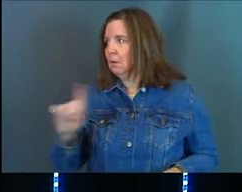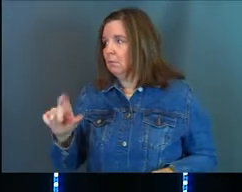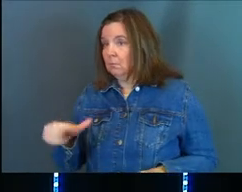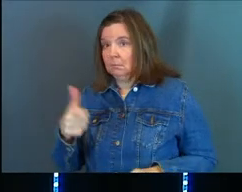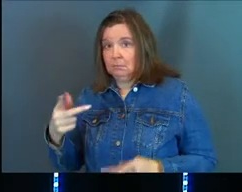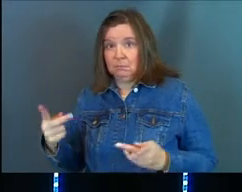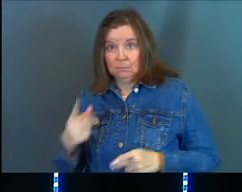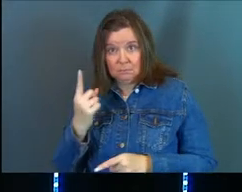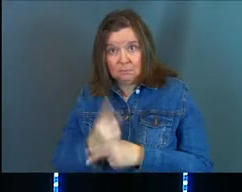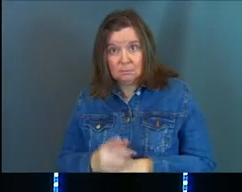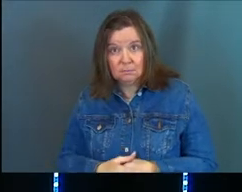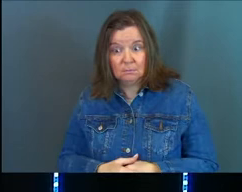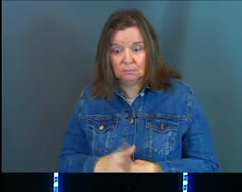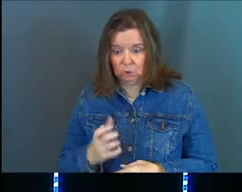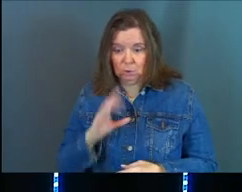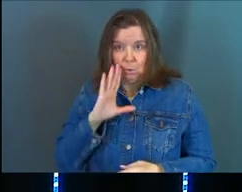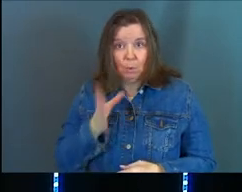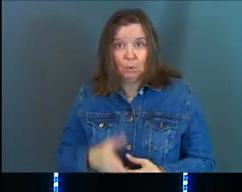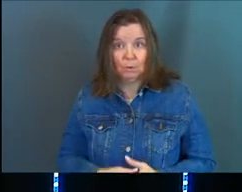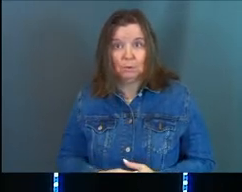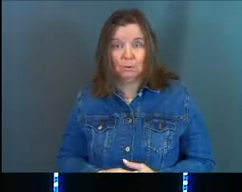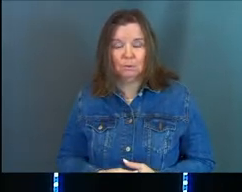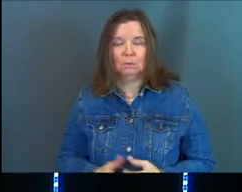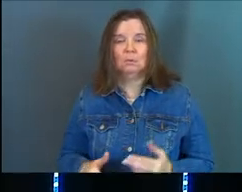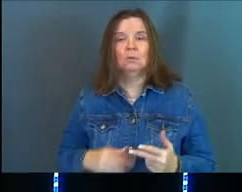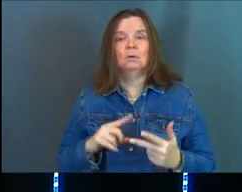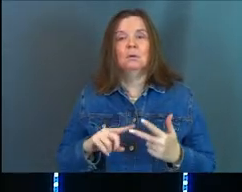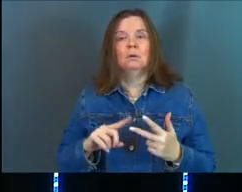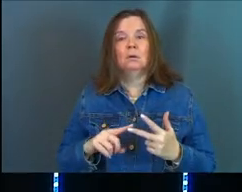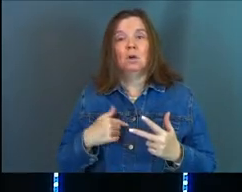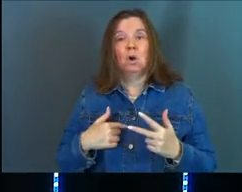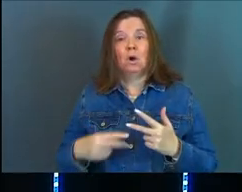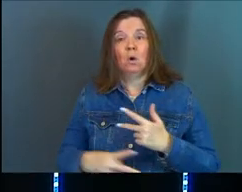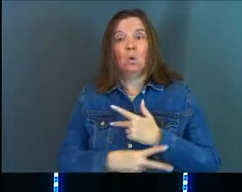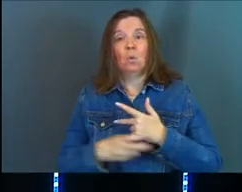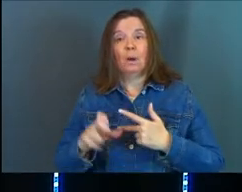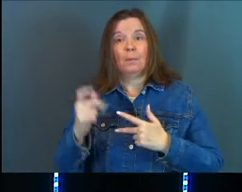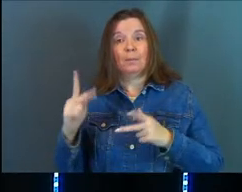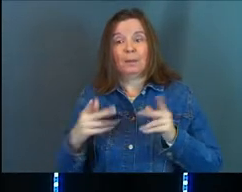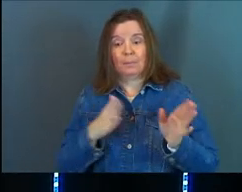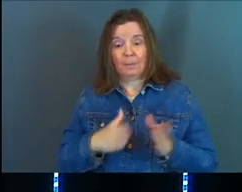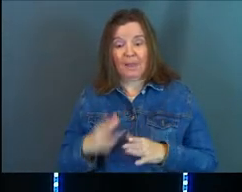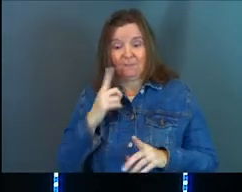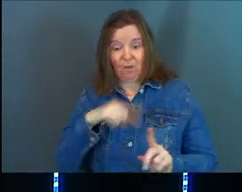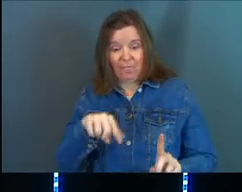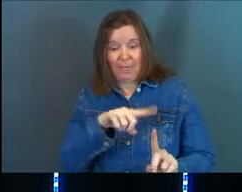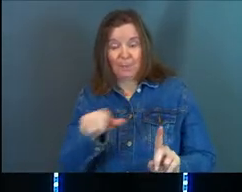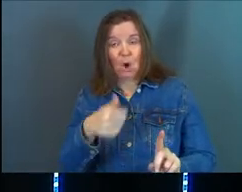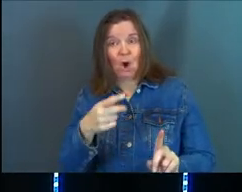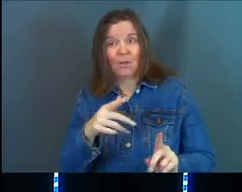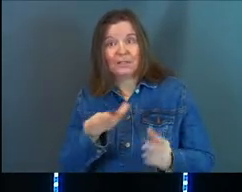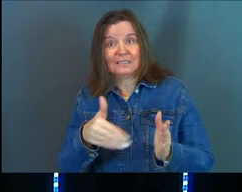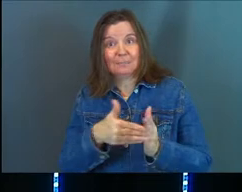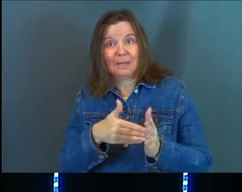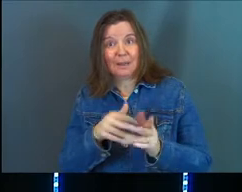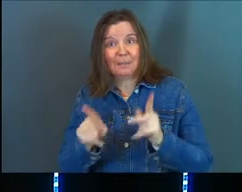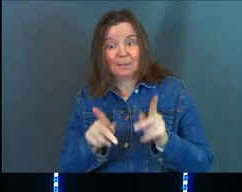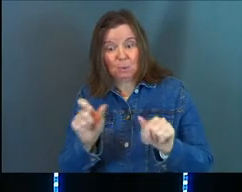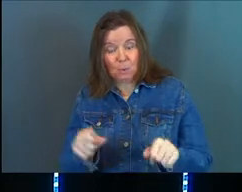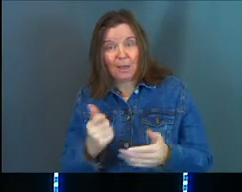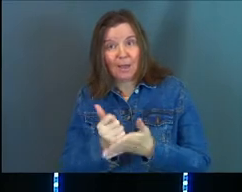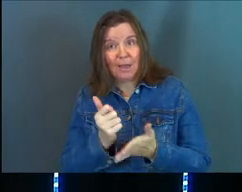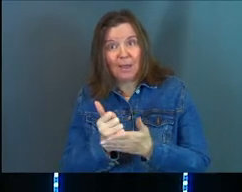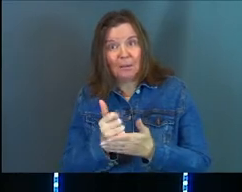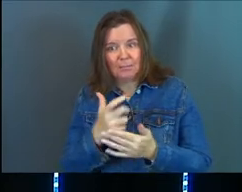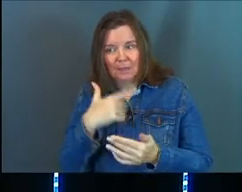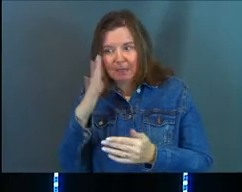amen? Like, you just would. Next, it also robbed others from God's plan for them, because there's all these middle management guys that are out